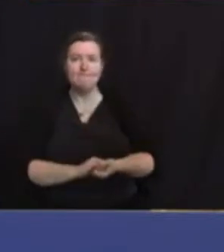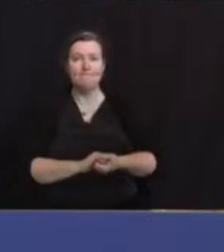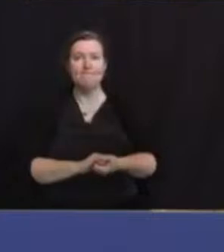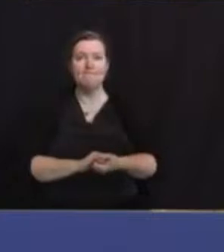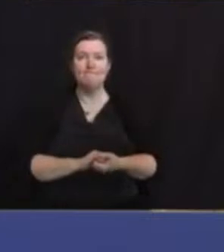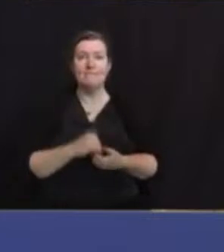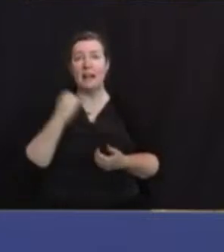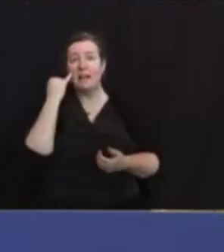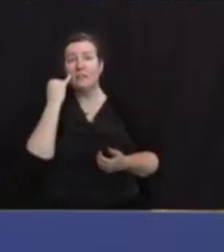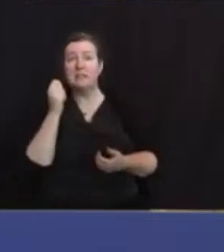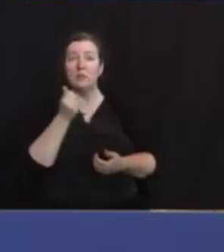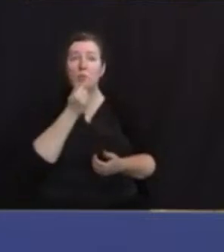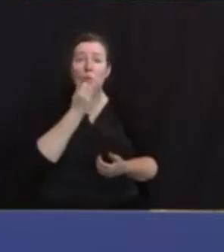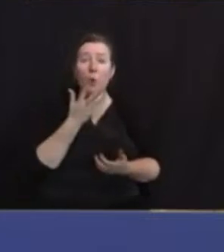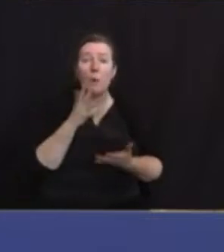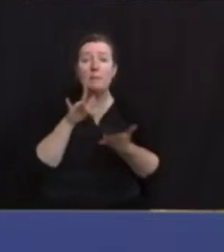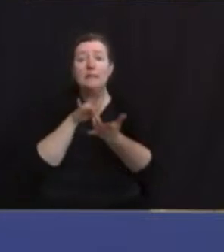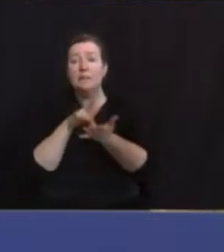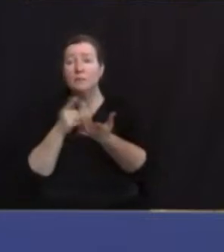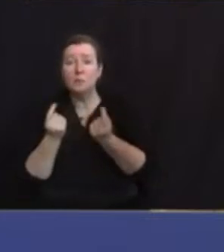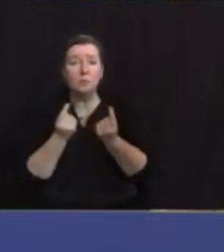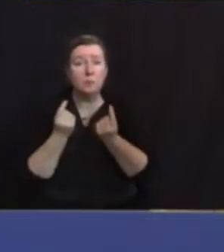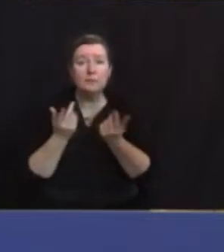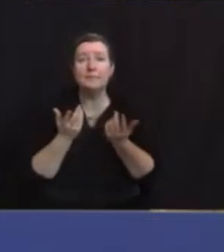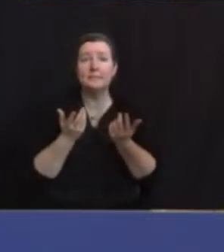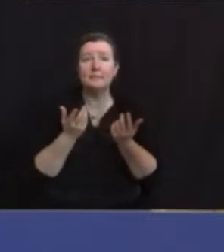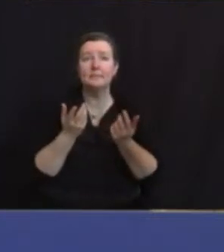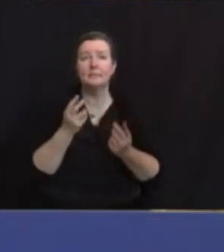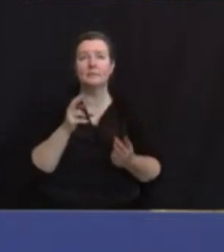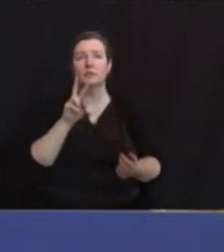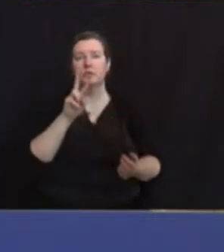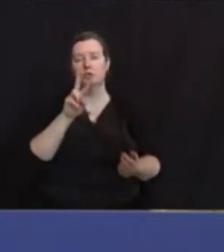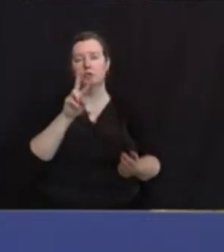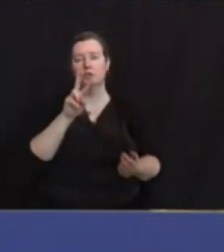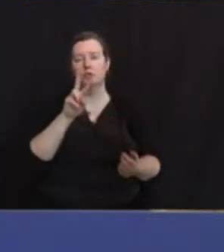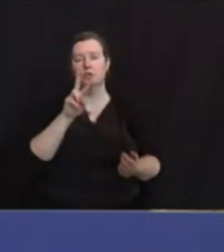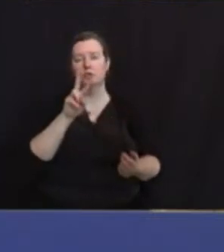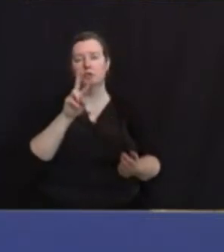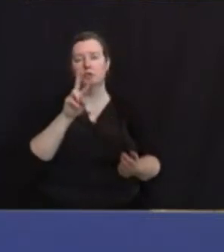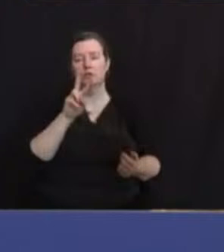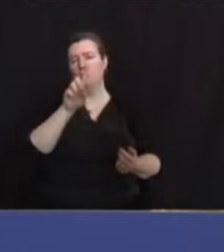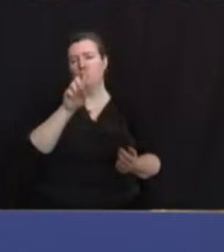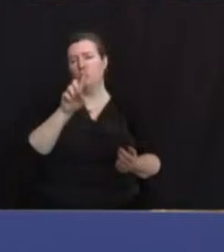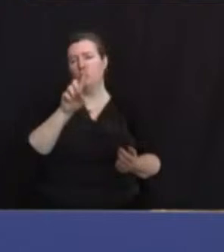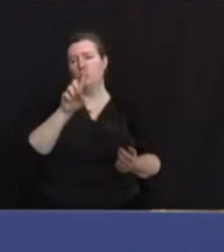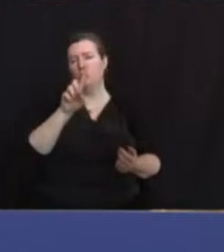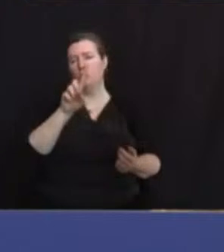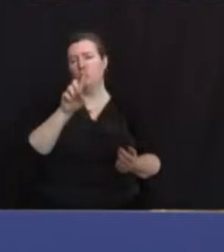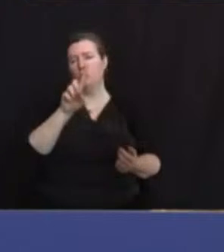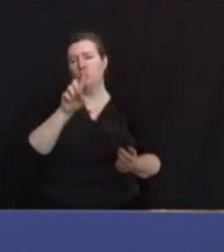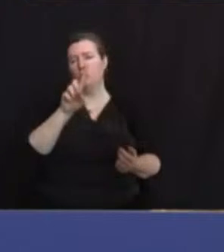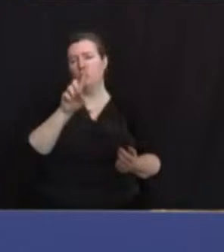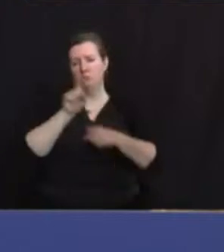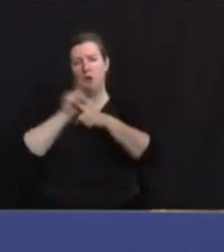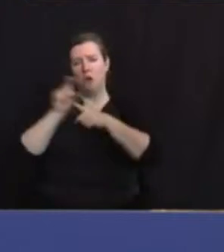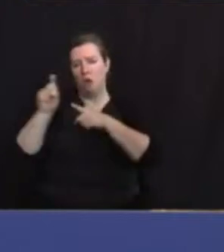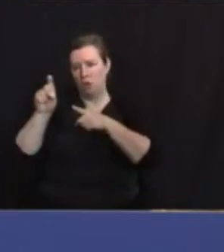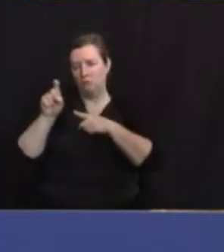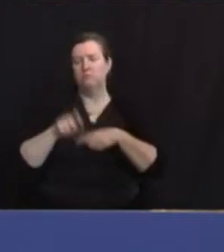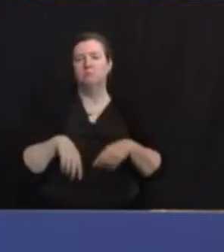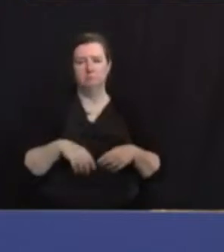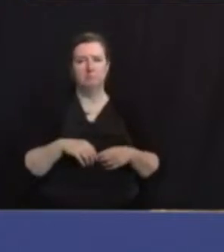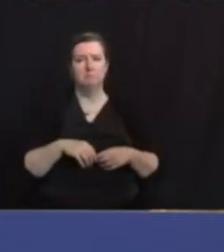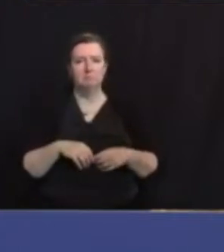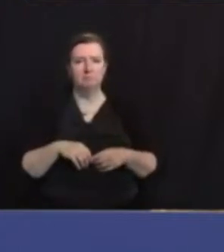center. 211. The lack of power outages on the storm is